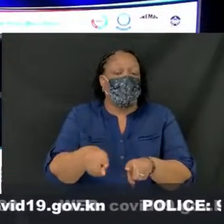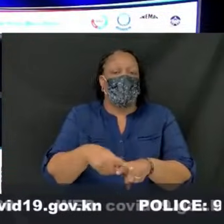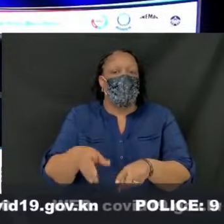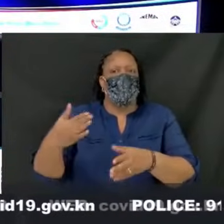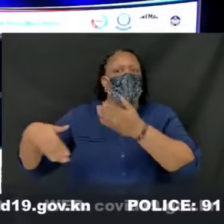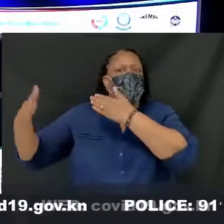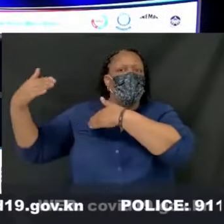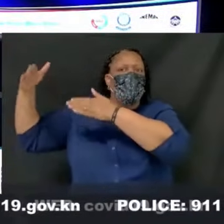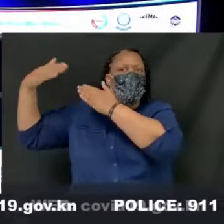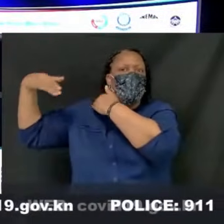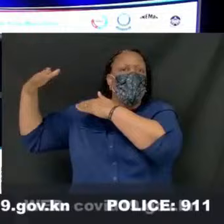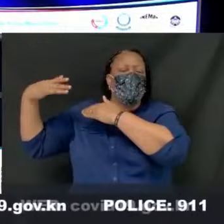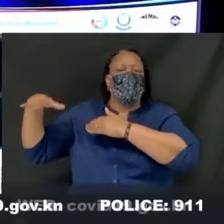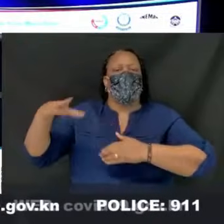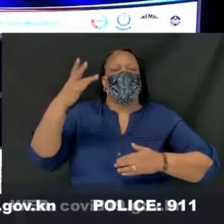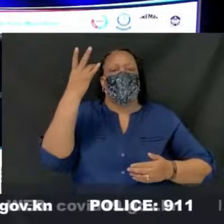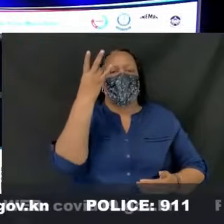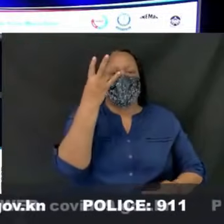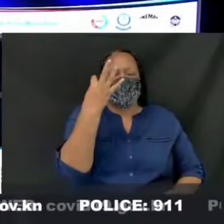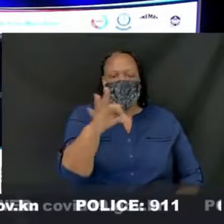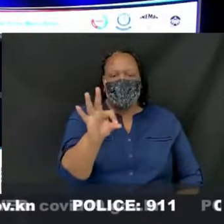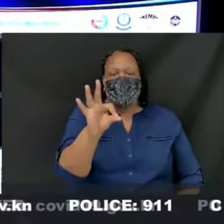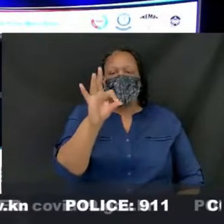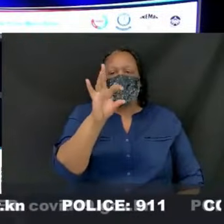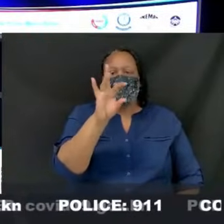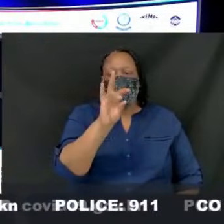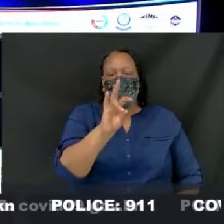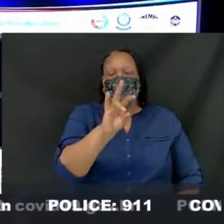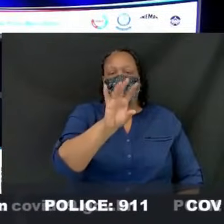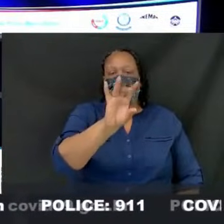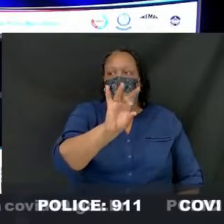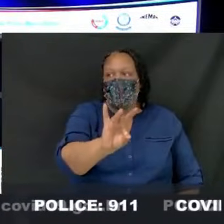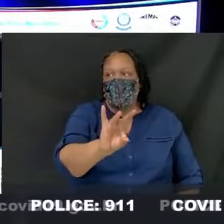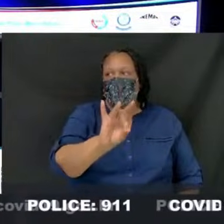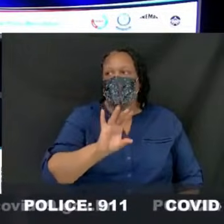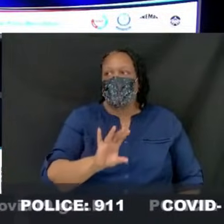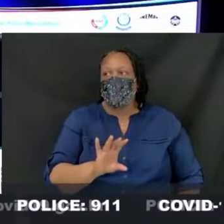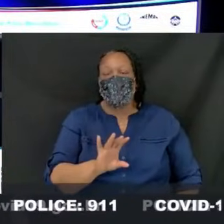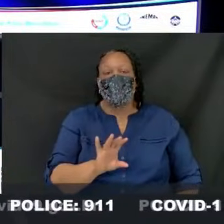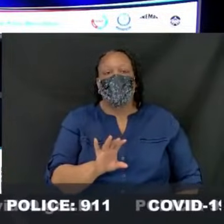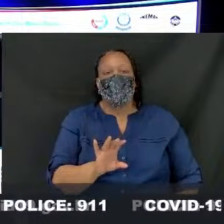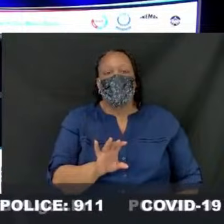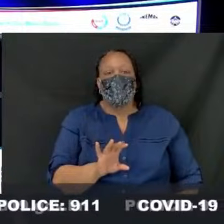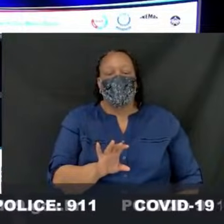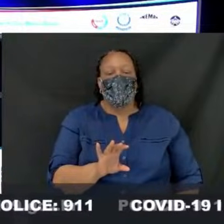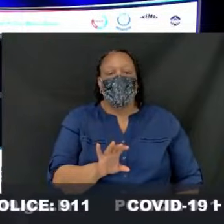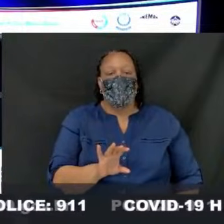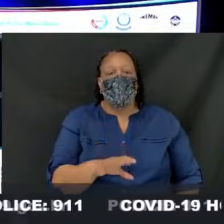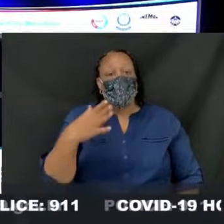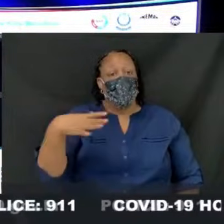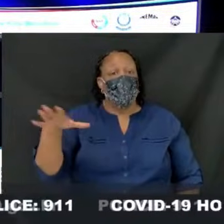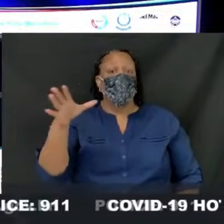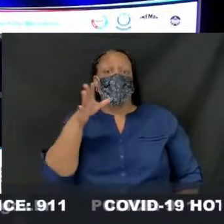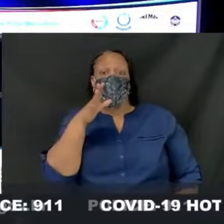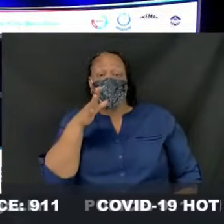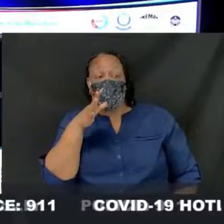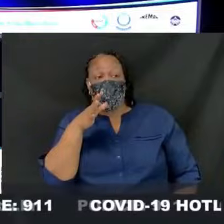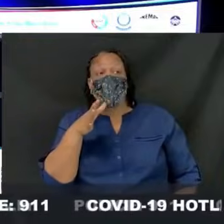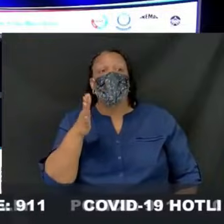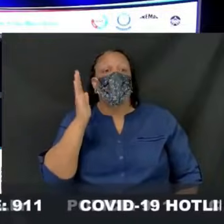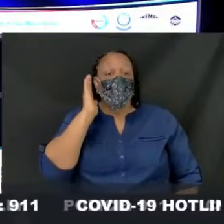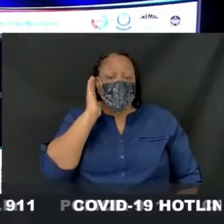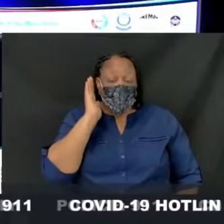as early as 1978. I know this. How do I know this? Because my mother was a long-standing